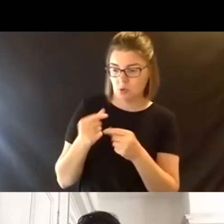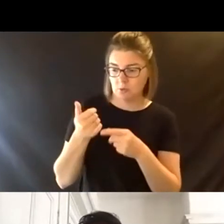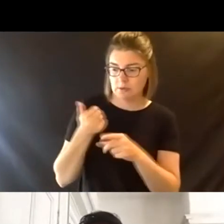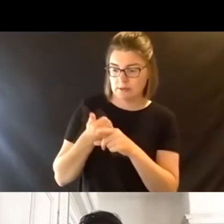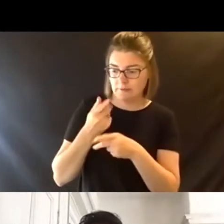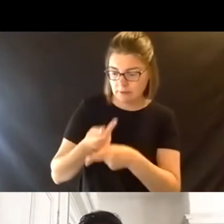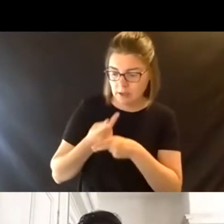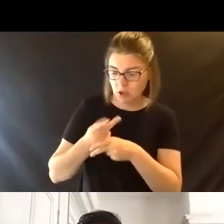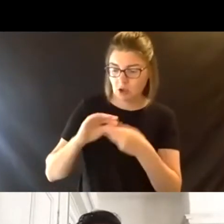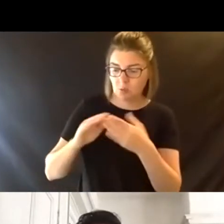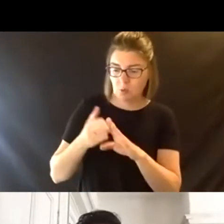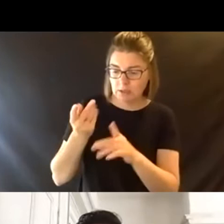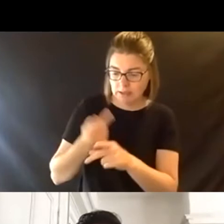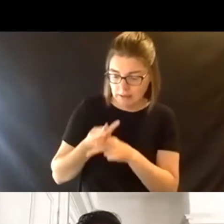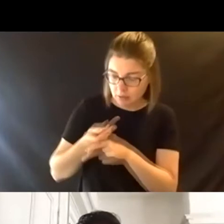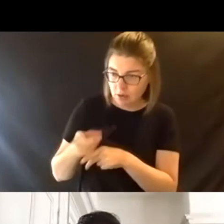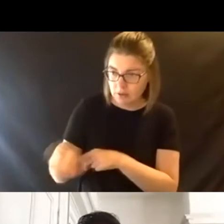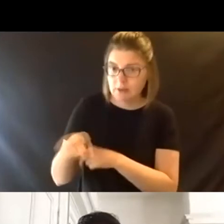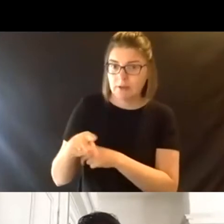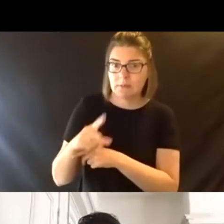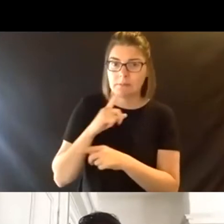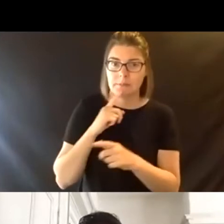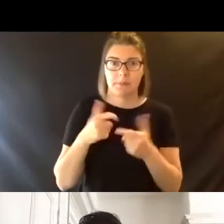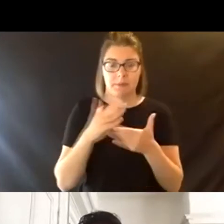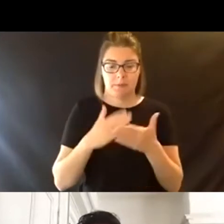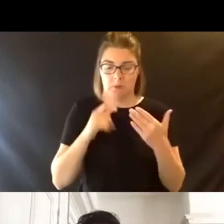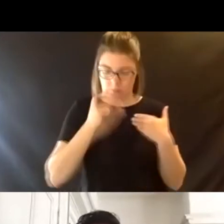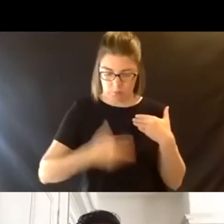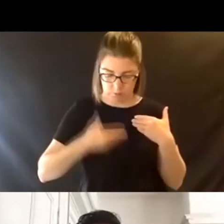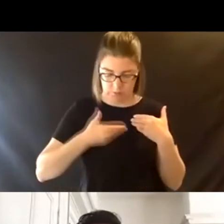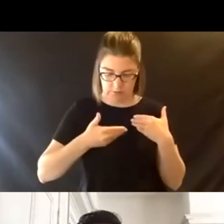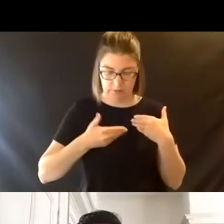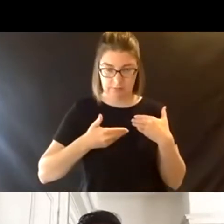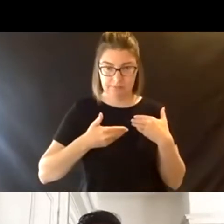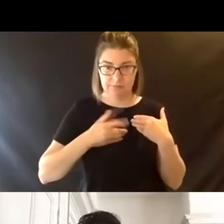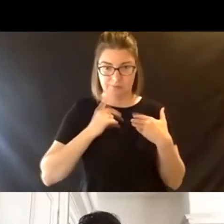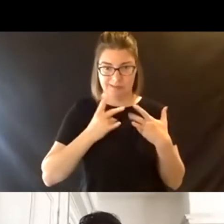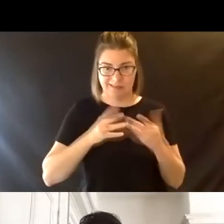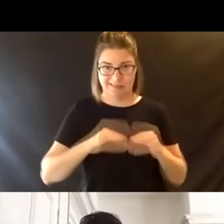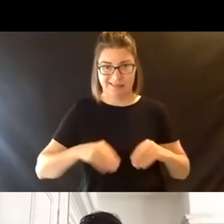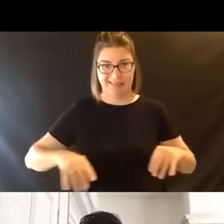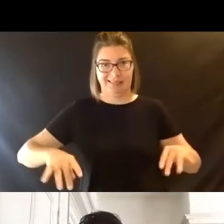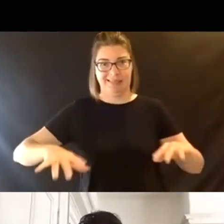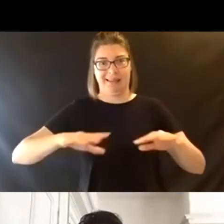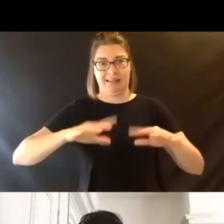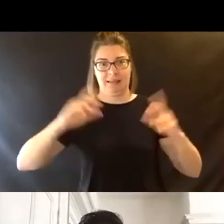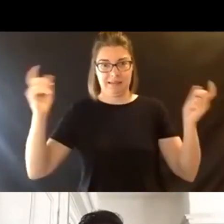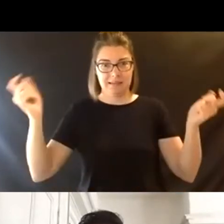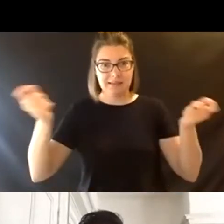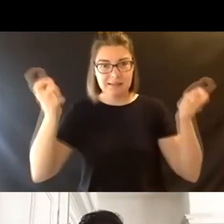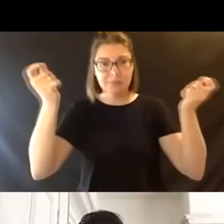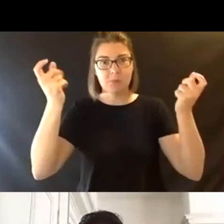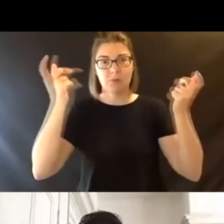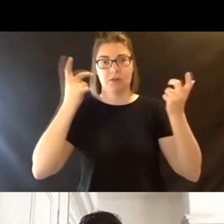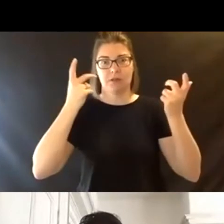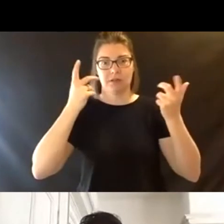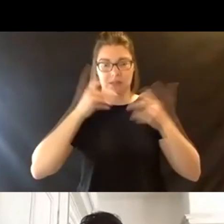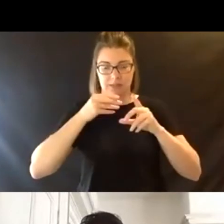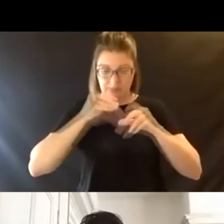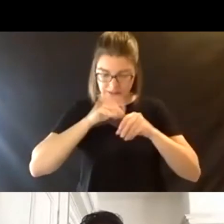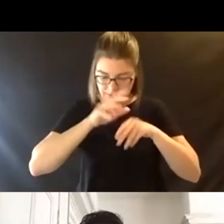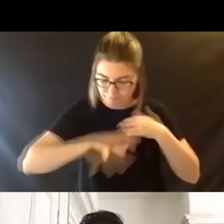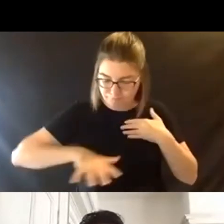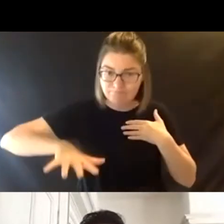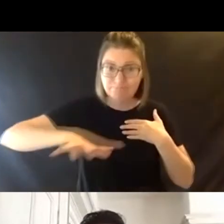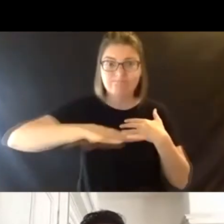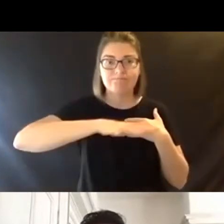care when the biggest part of who we are comes down to the land, comes down to ceremony, comes down to being able to be in those spaces, and